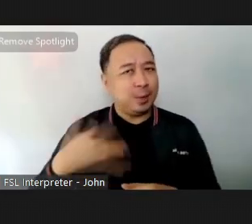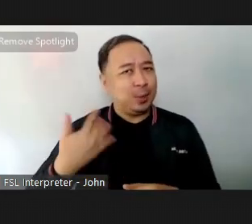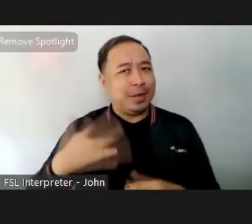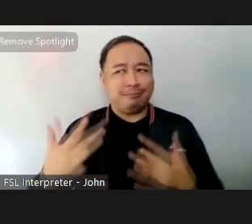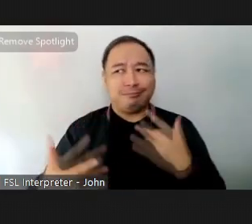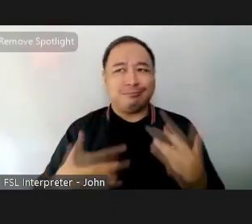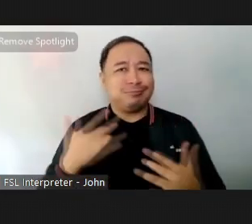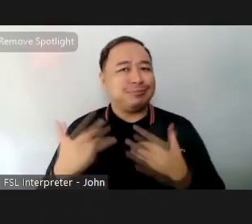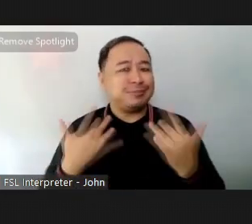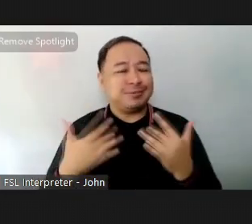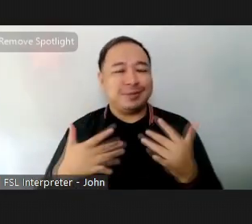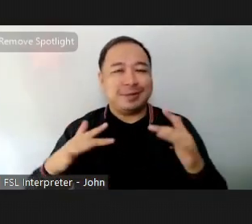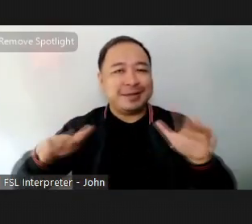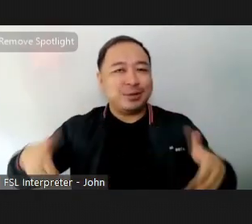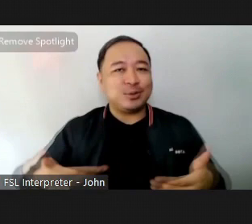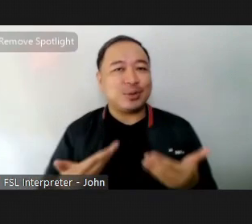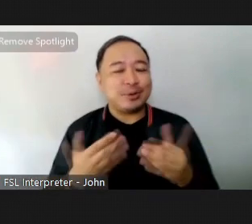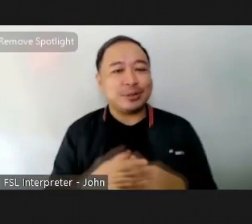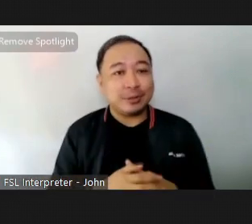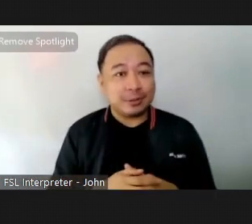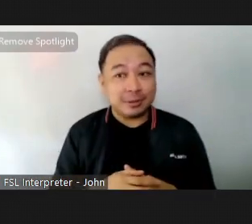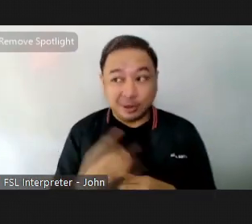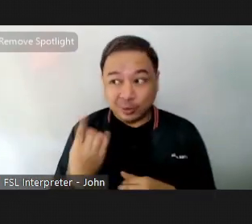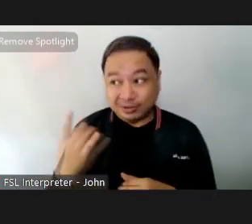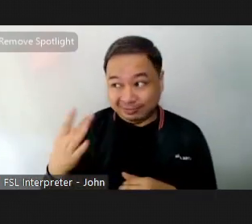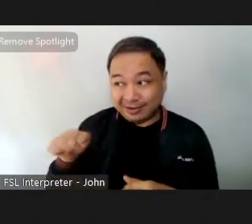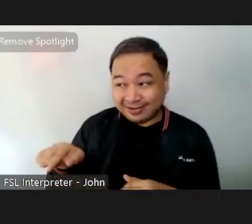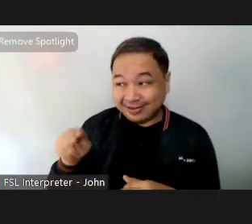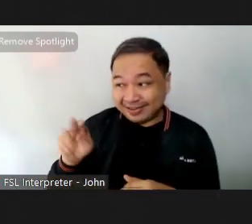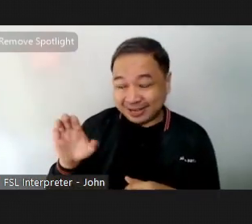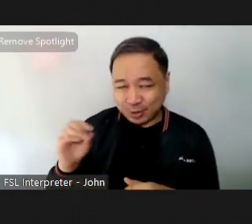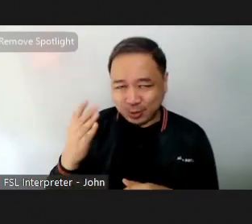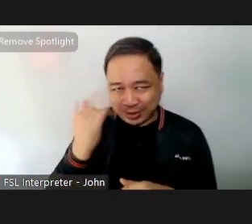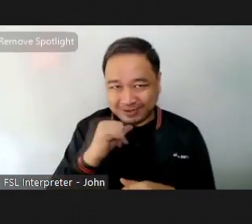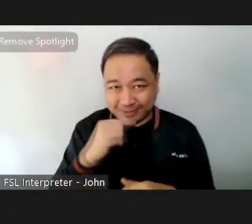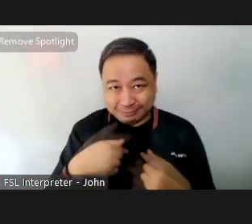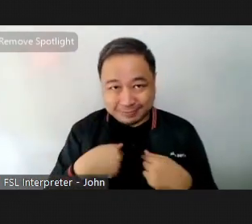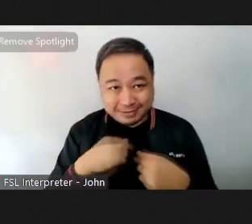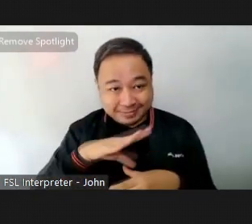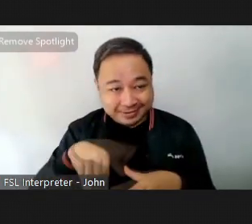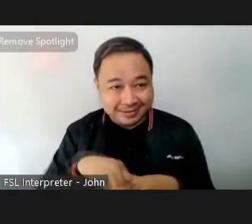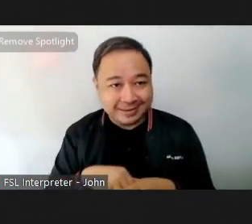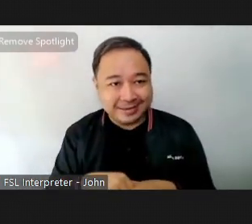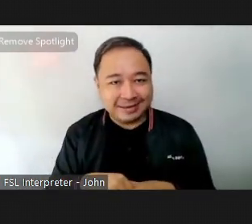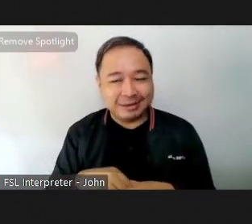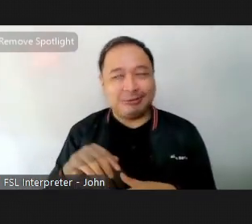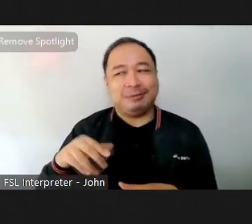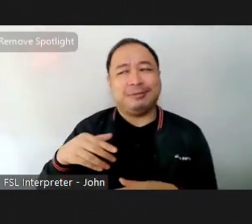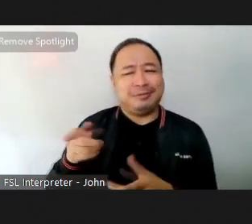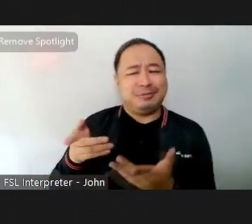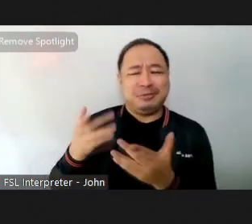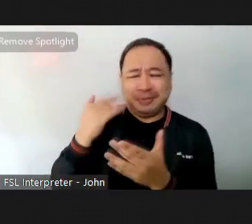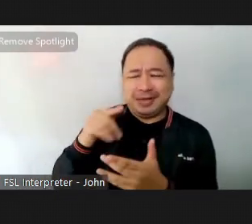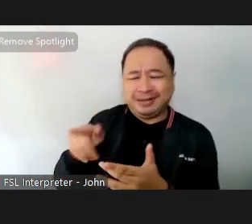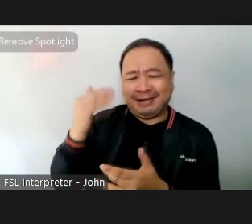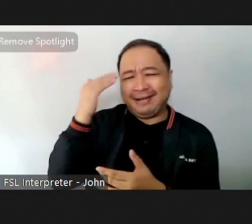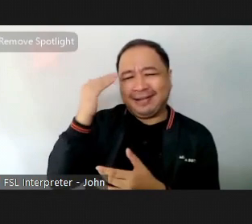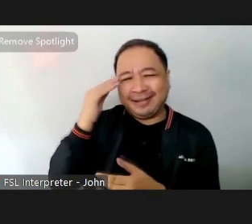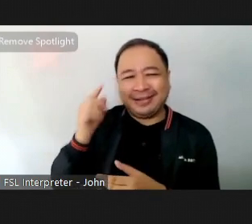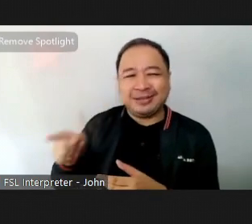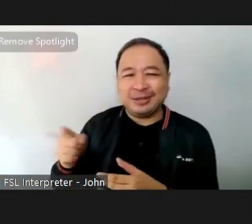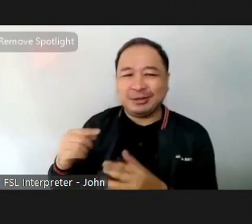lively introduction. Siya lang? Paano naman ako? Ikaw pa ba, Ramir? Alam naman natin na wala